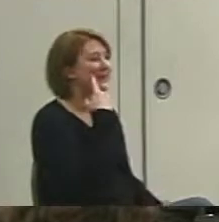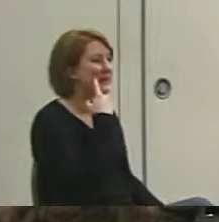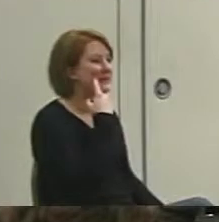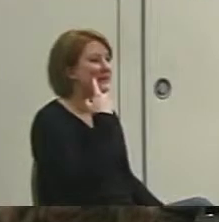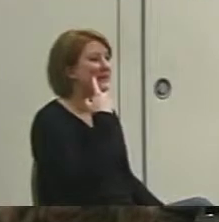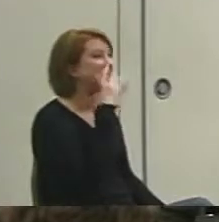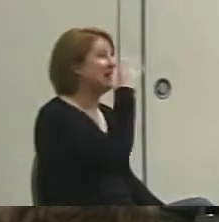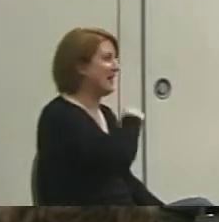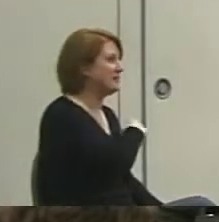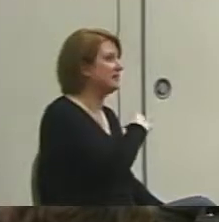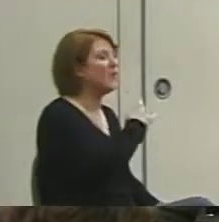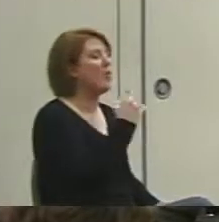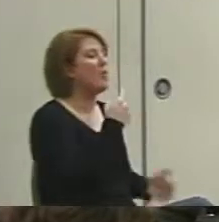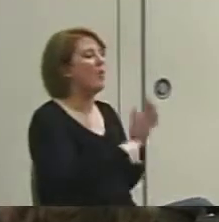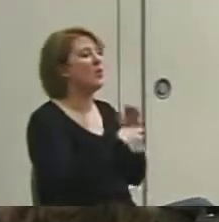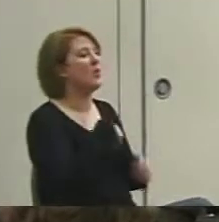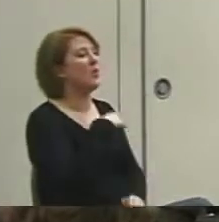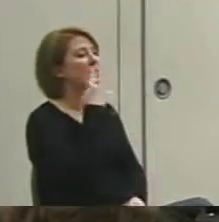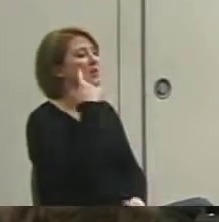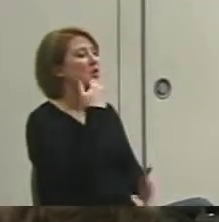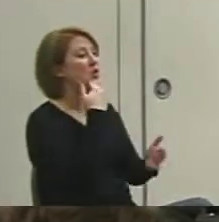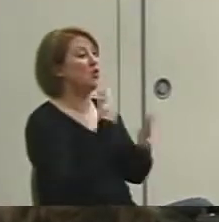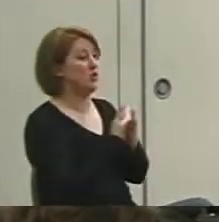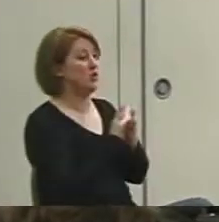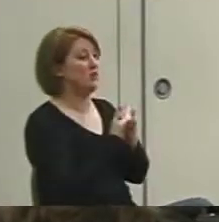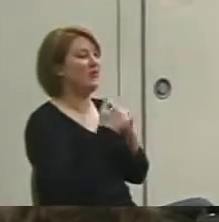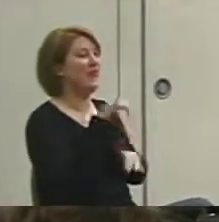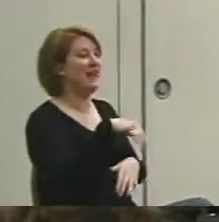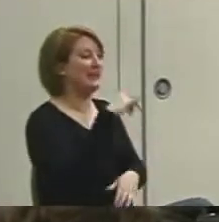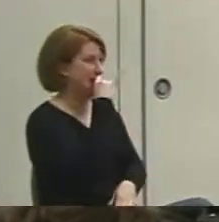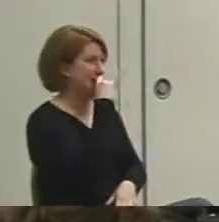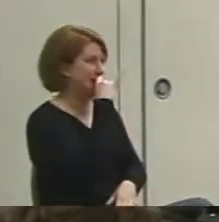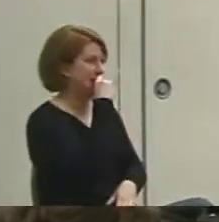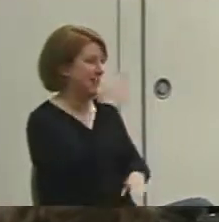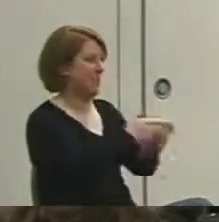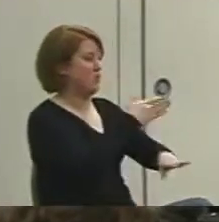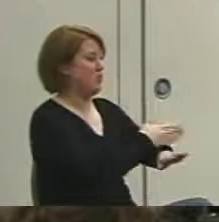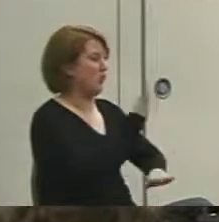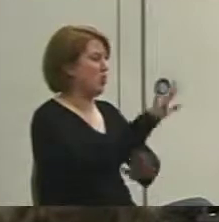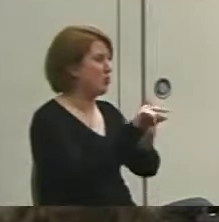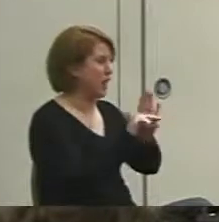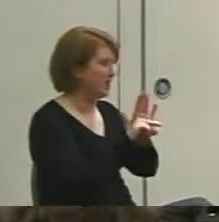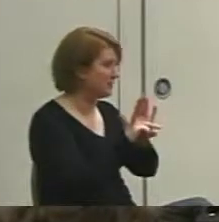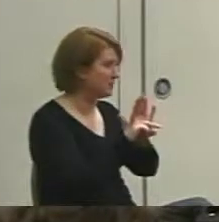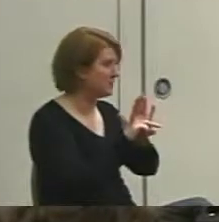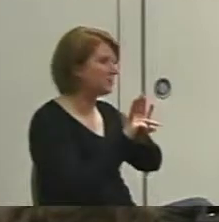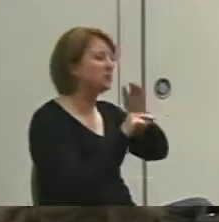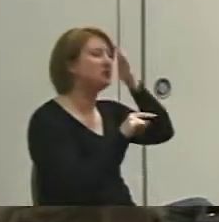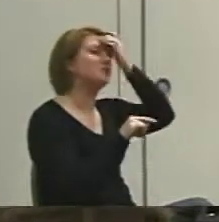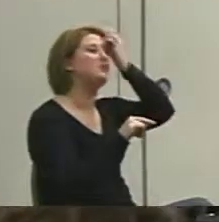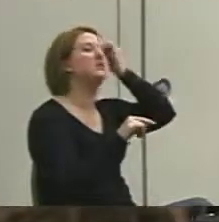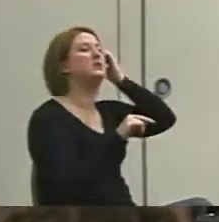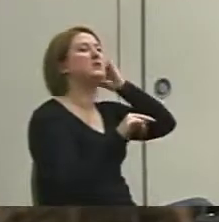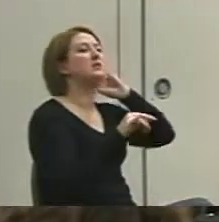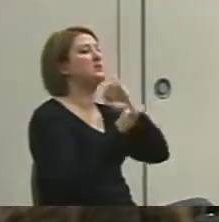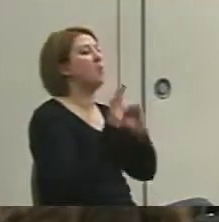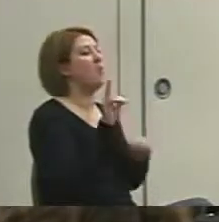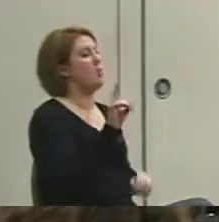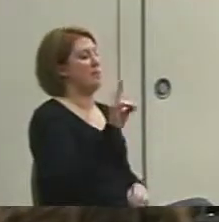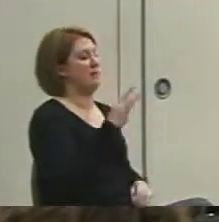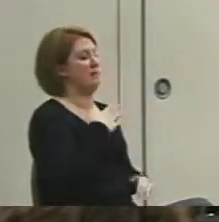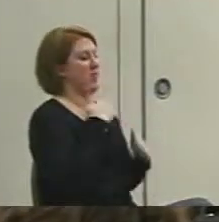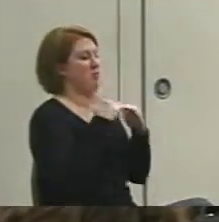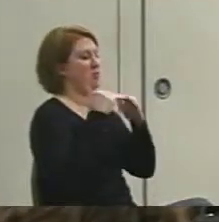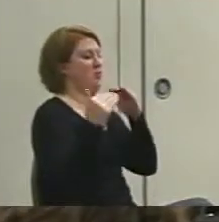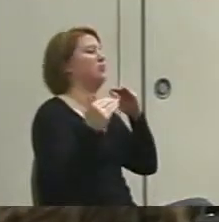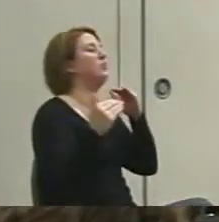think would be good enough for that kid to get better grades, to be, where's my threshold of